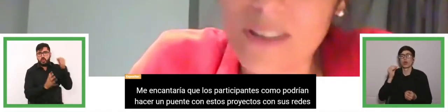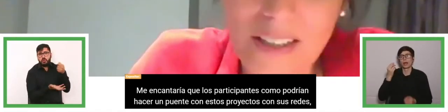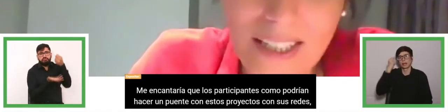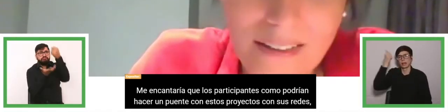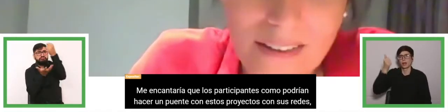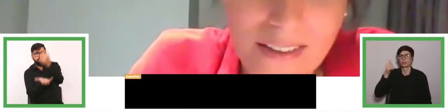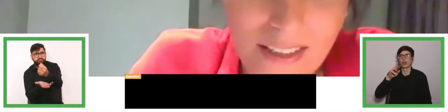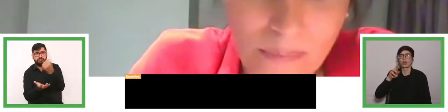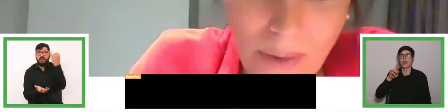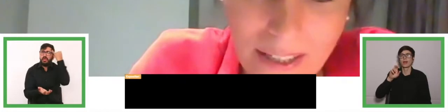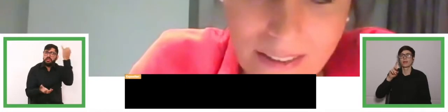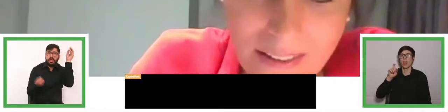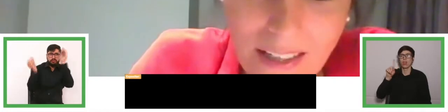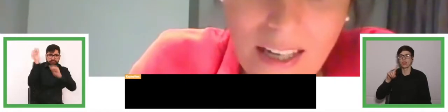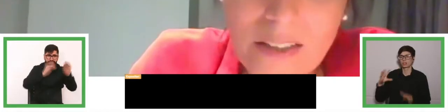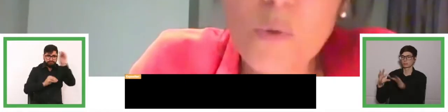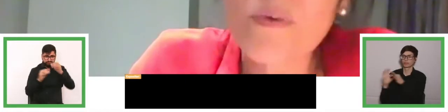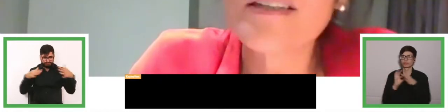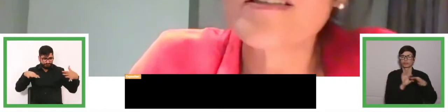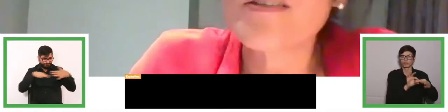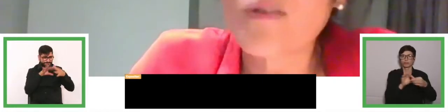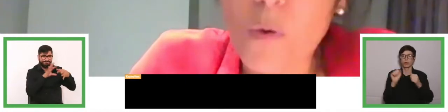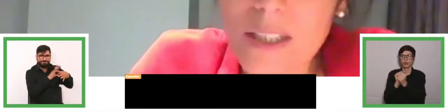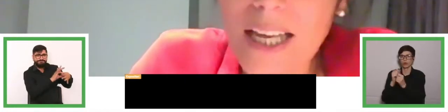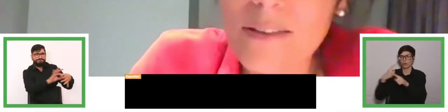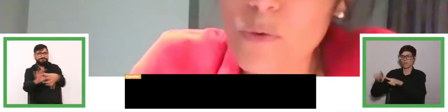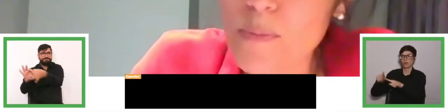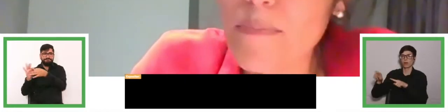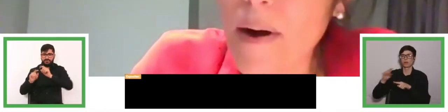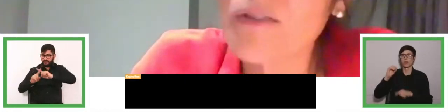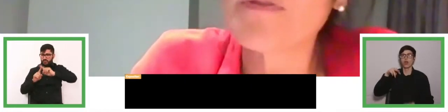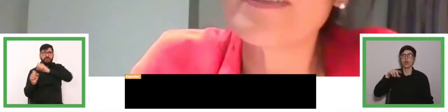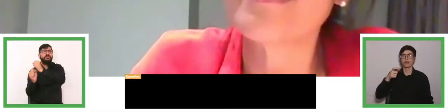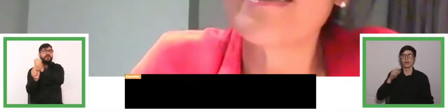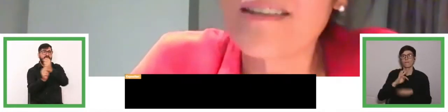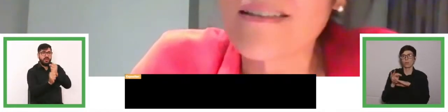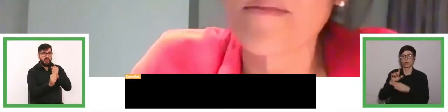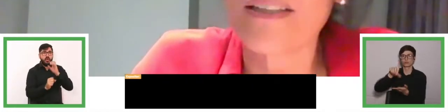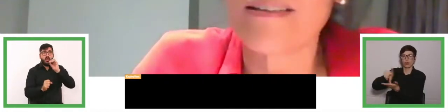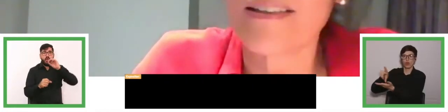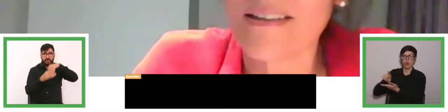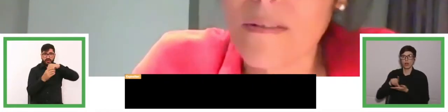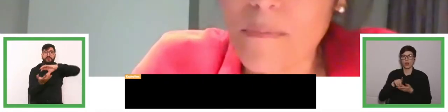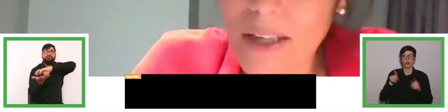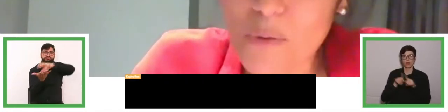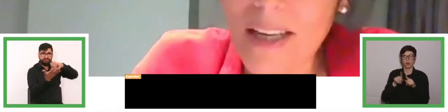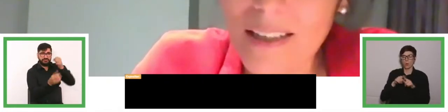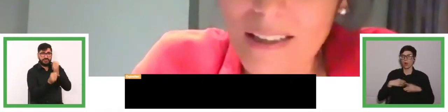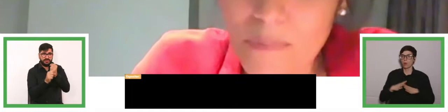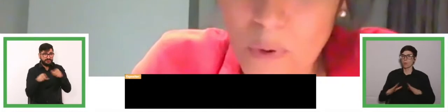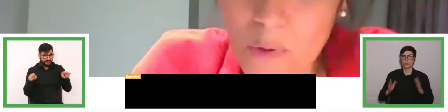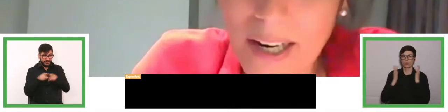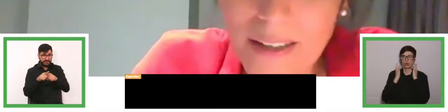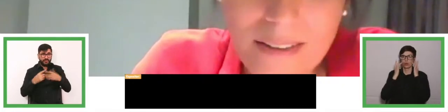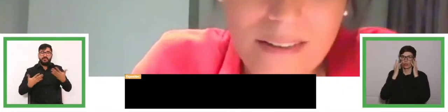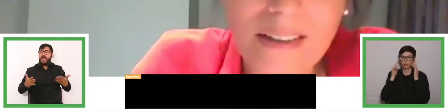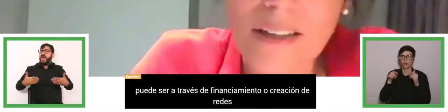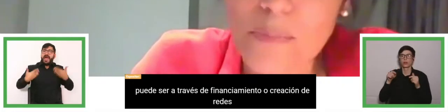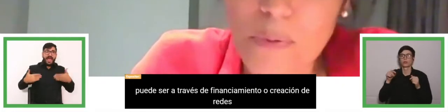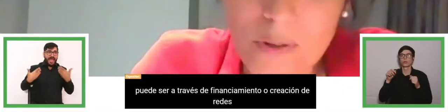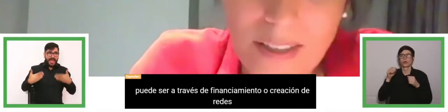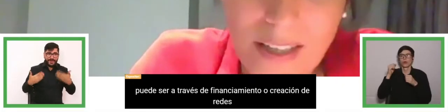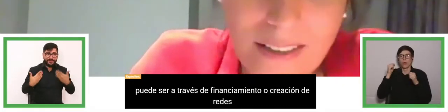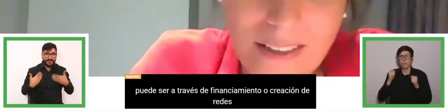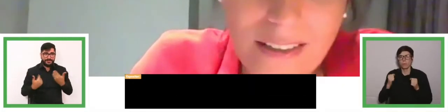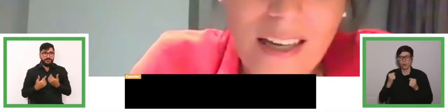NGOs for the greater impact. So we are so glad to be part of this systematic matchmaking progress